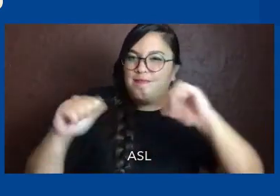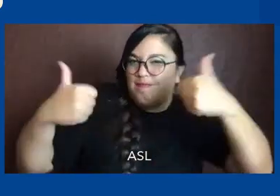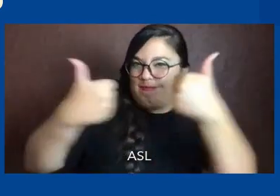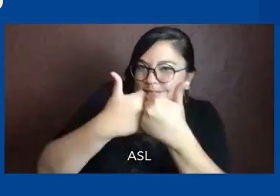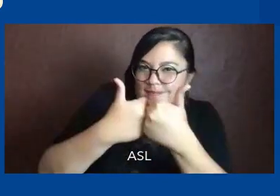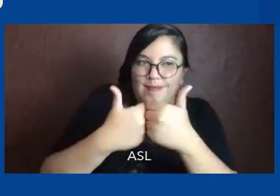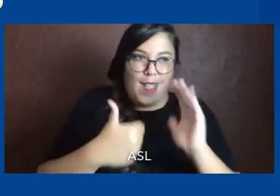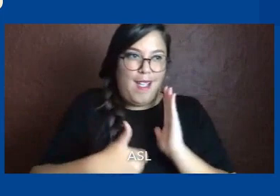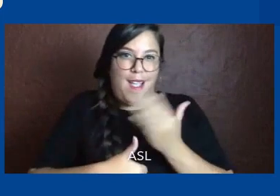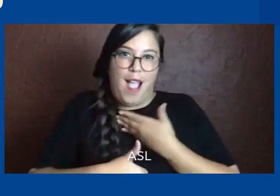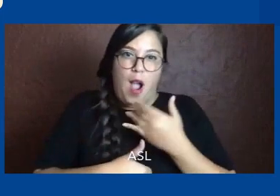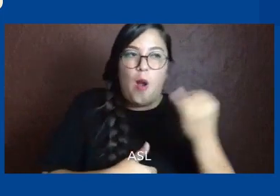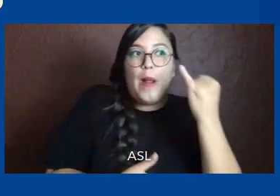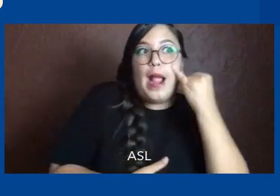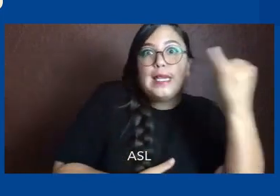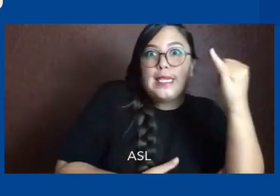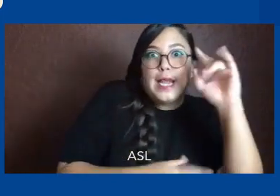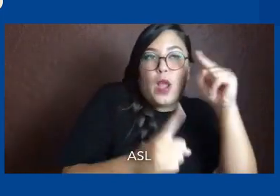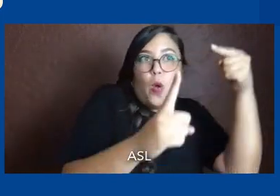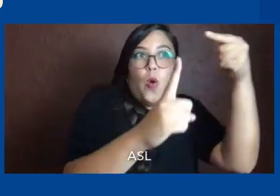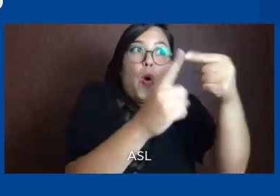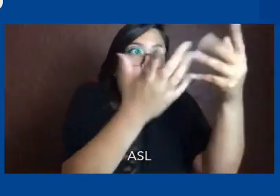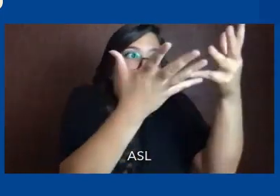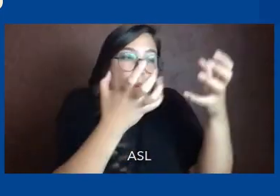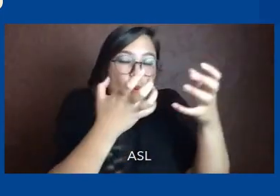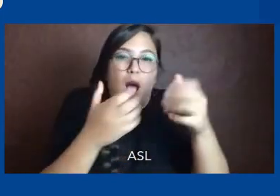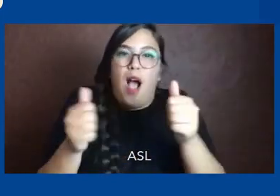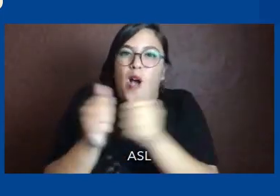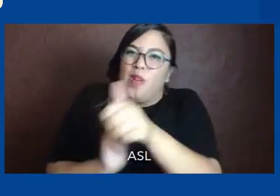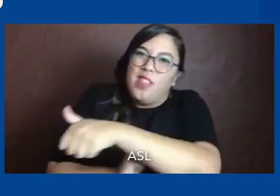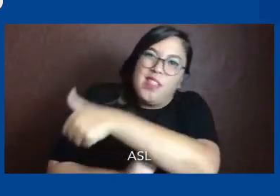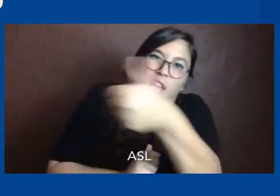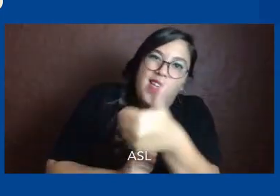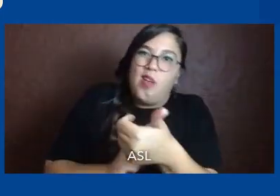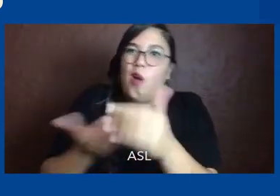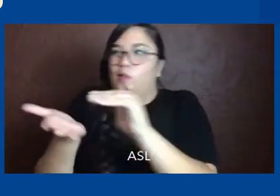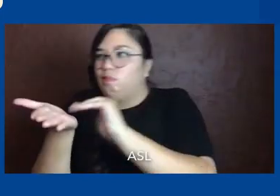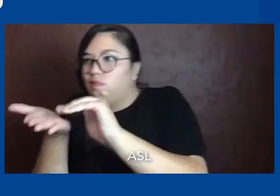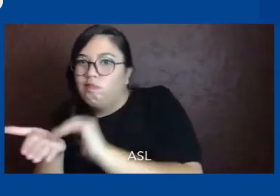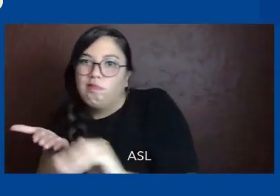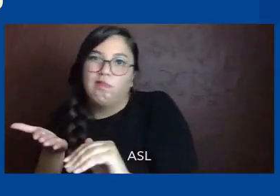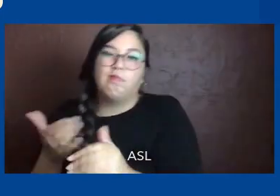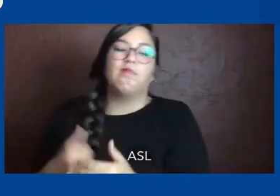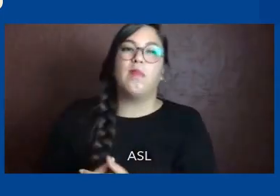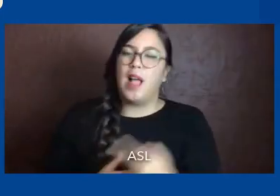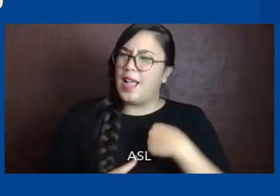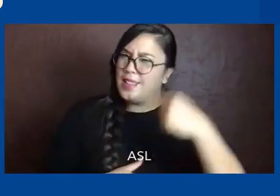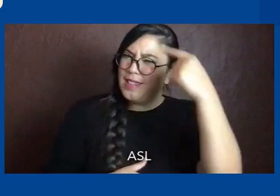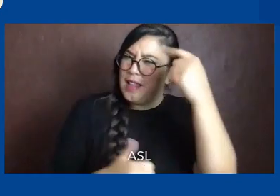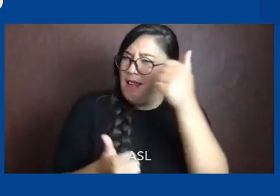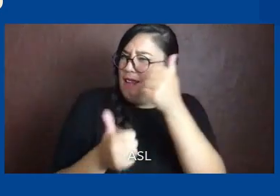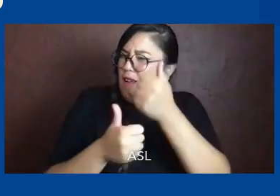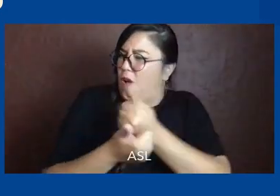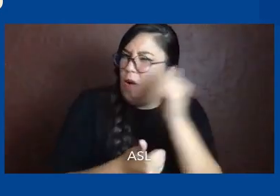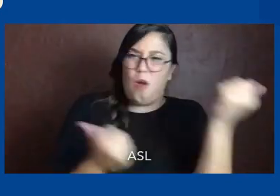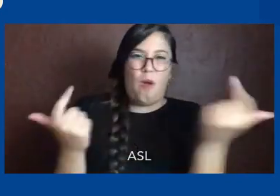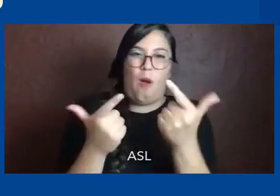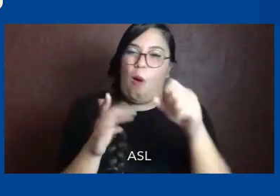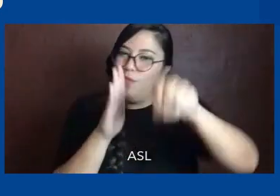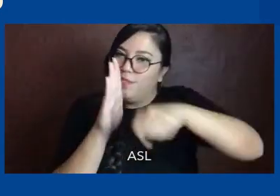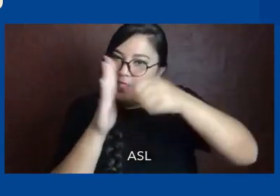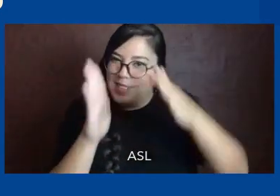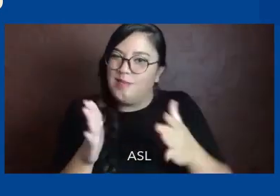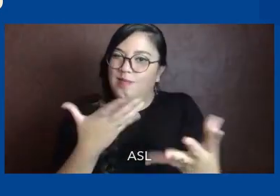kind of ideal dream. I mean, and I think every cinematographer is doing their own brand of that. And it's a